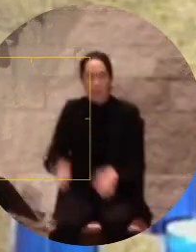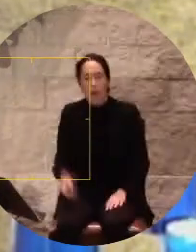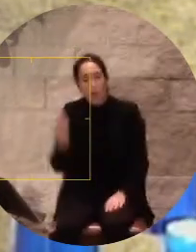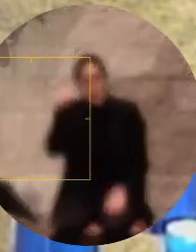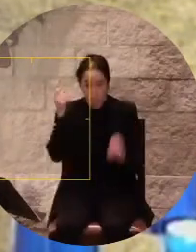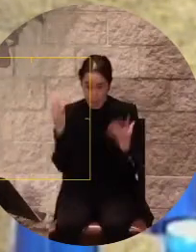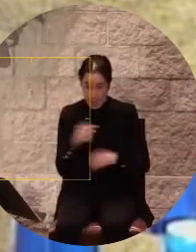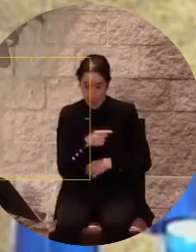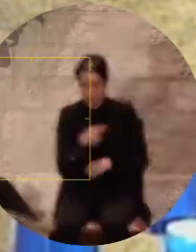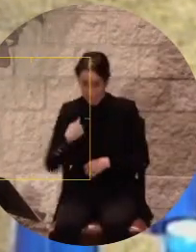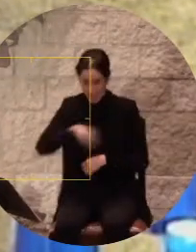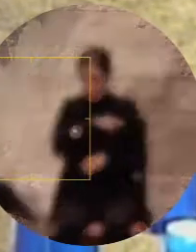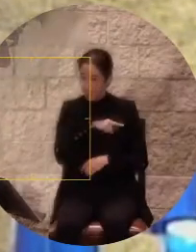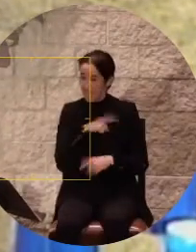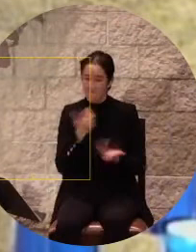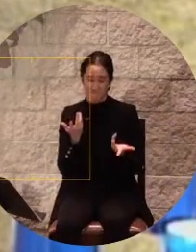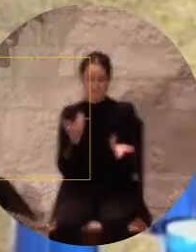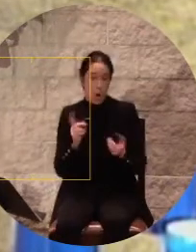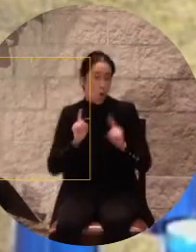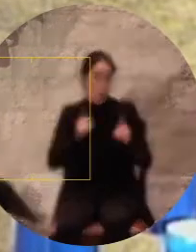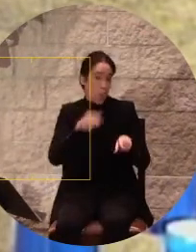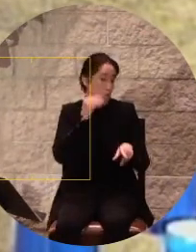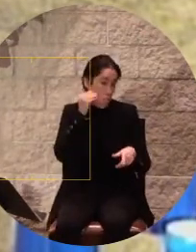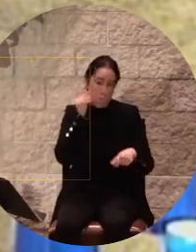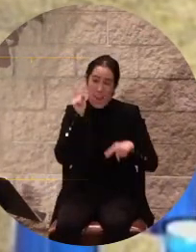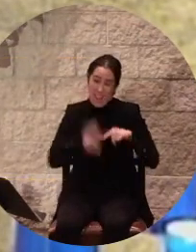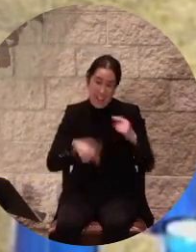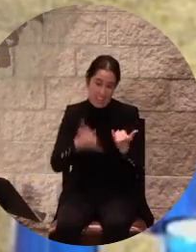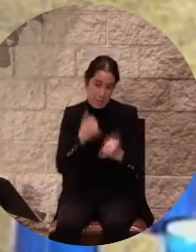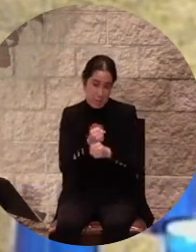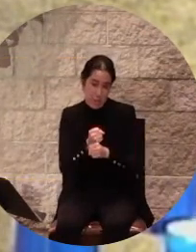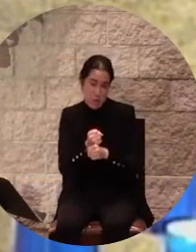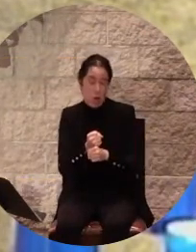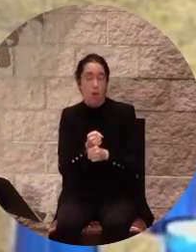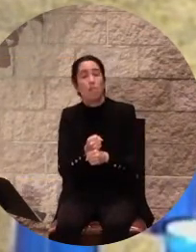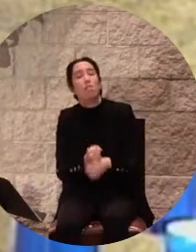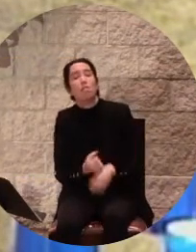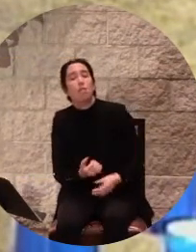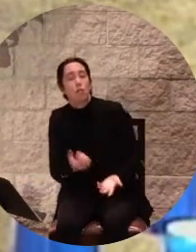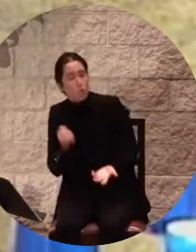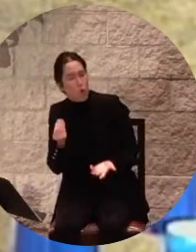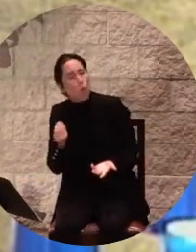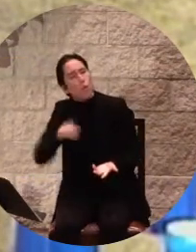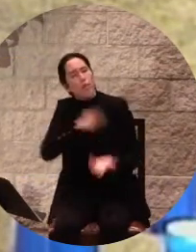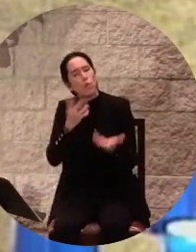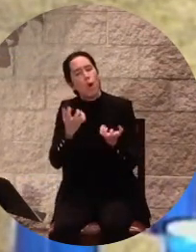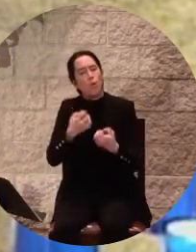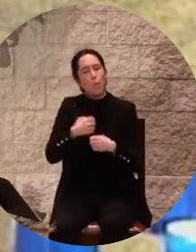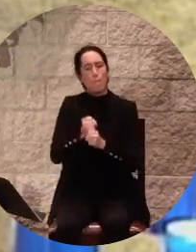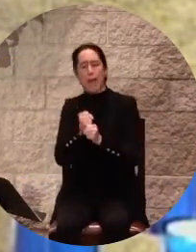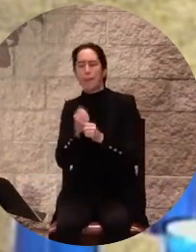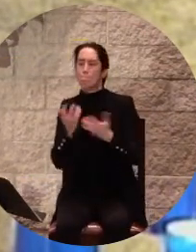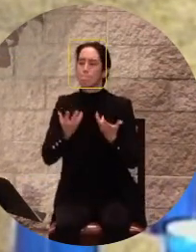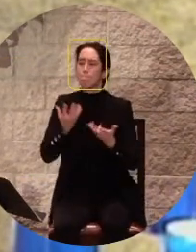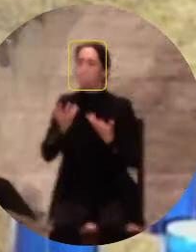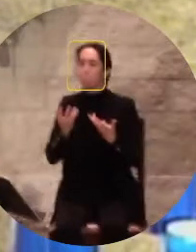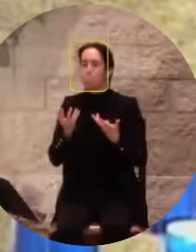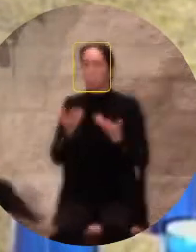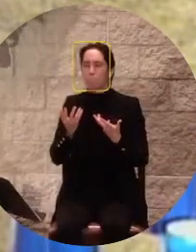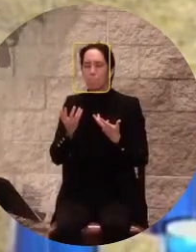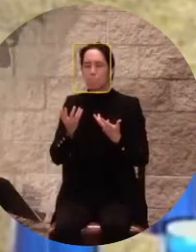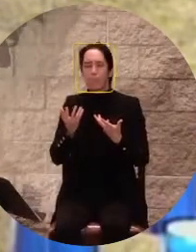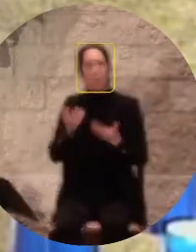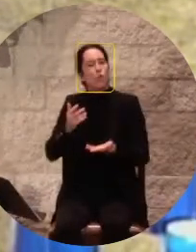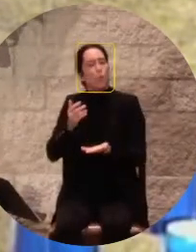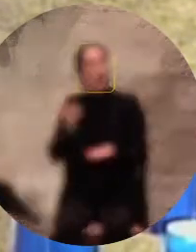not an option this year. And because of that, we really wanted to create an atmosphere and a consciousness that says, this